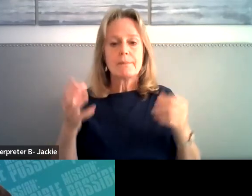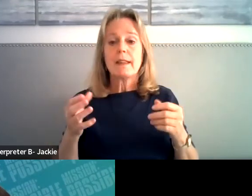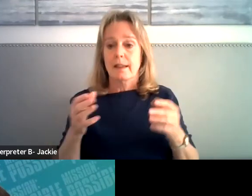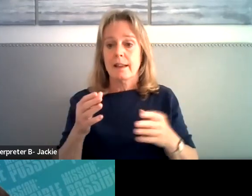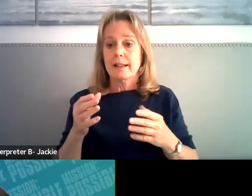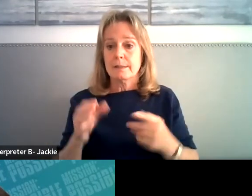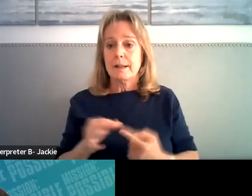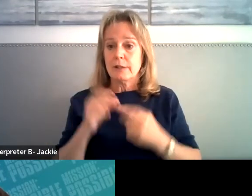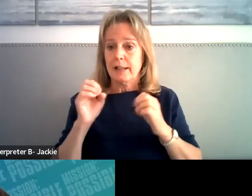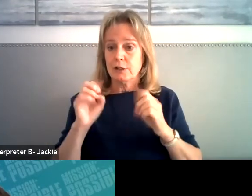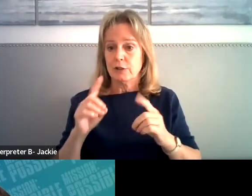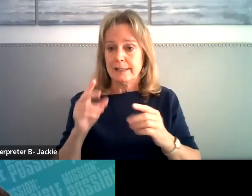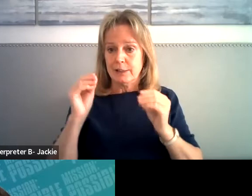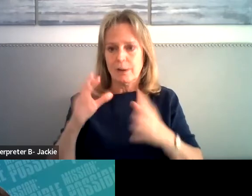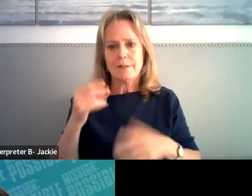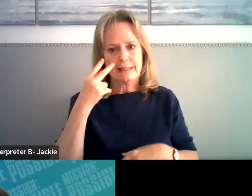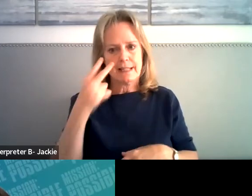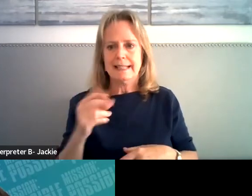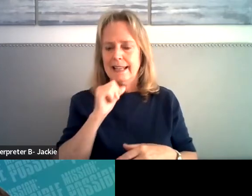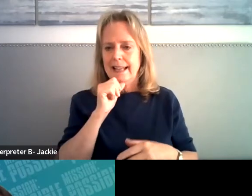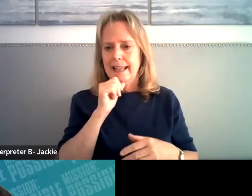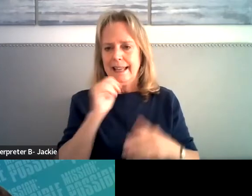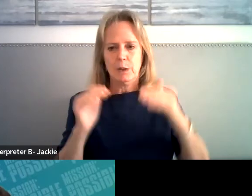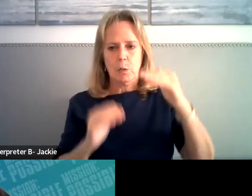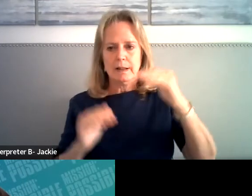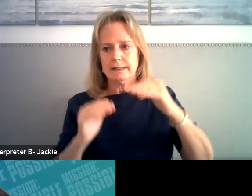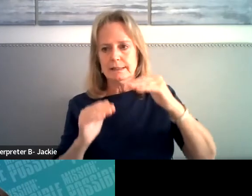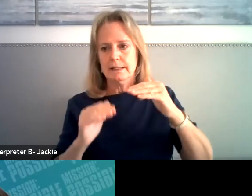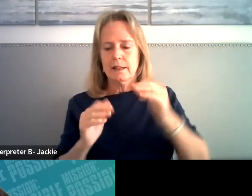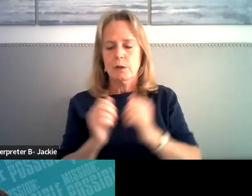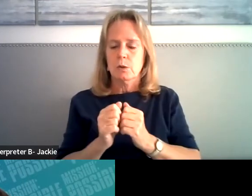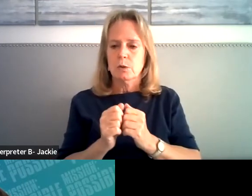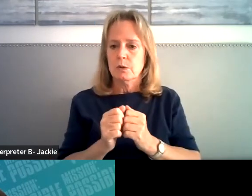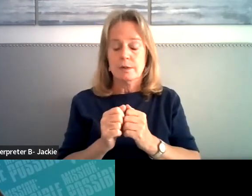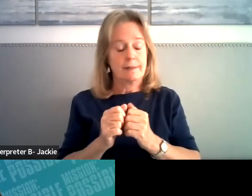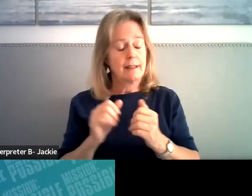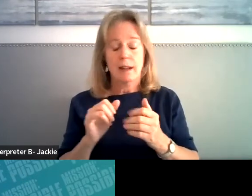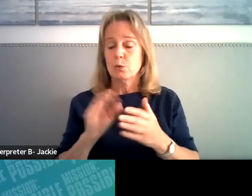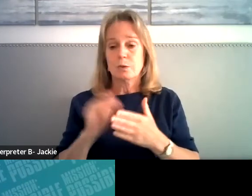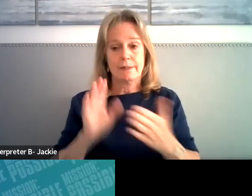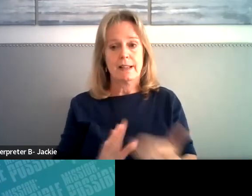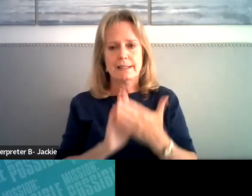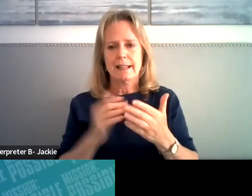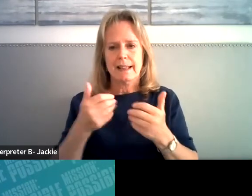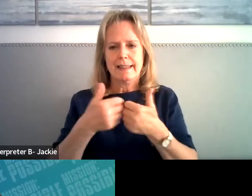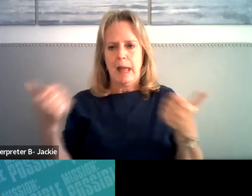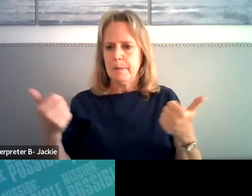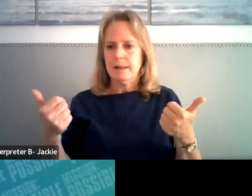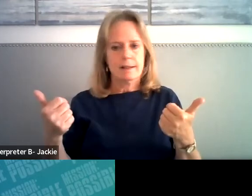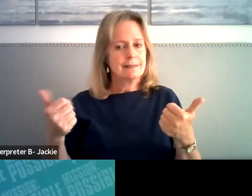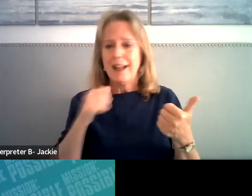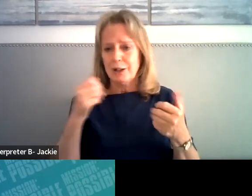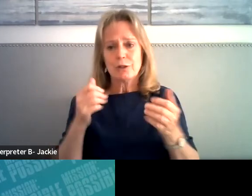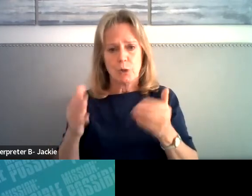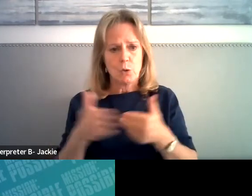education teacher, I have seen the inequalities that our students with special needs are facing. The gap does not close, it continues